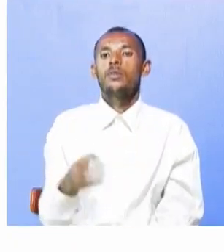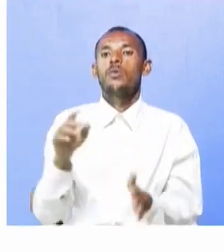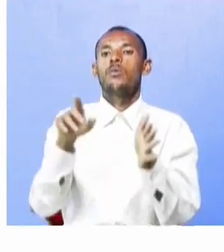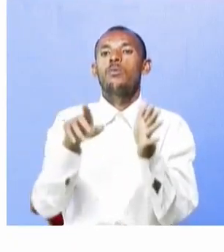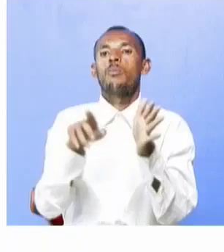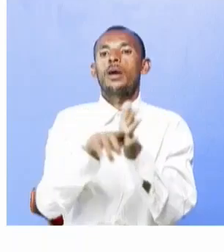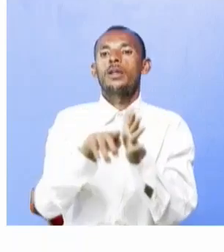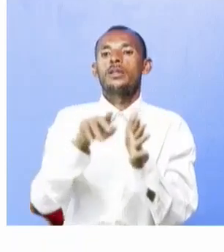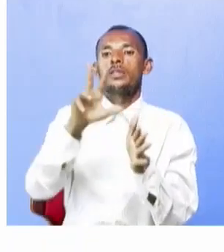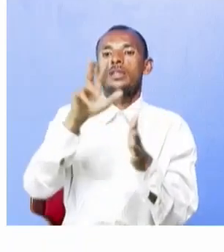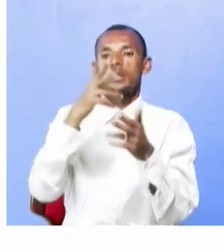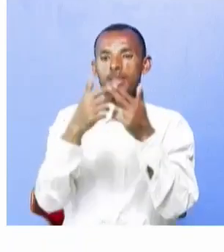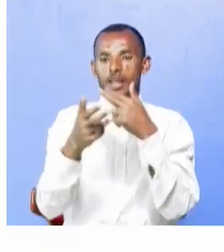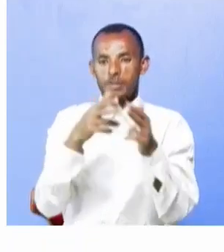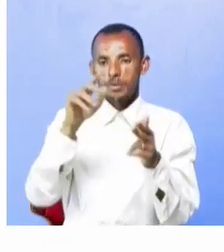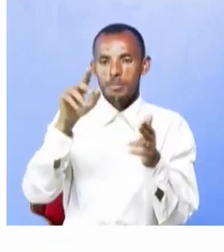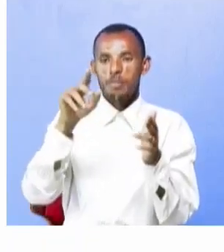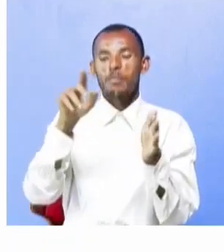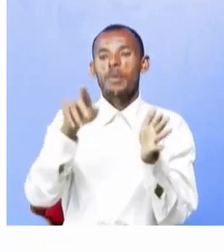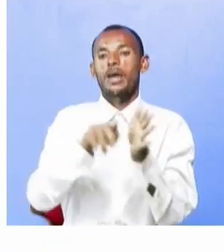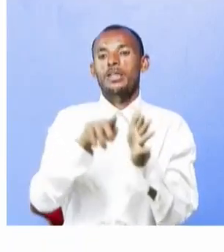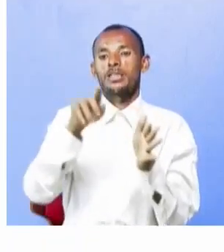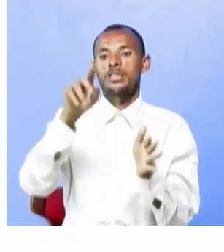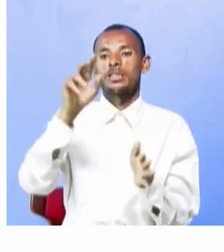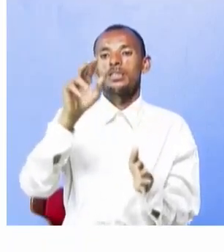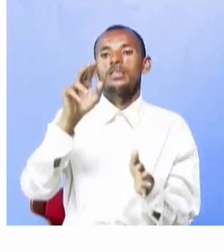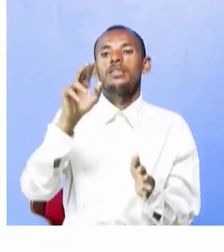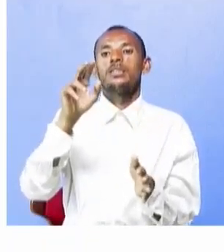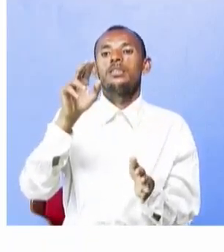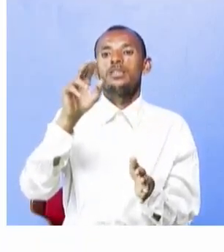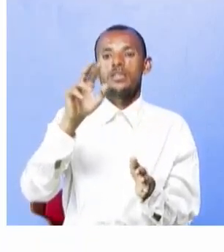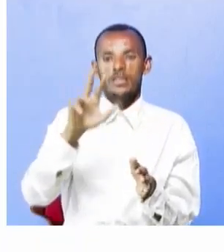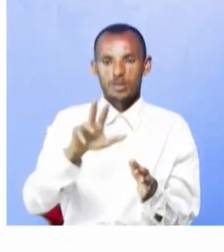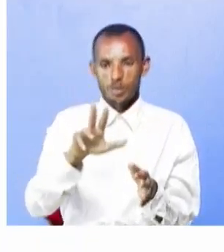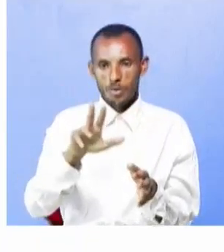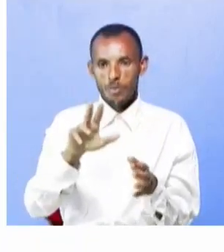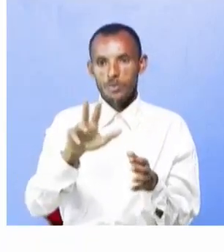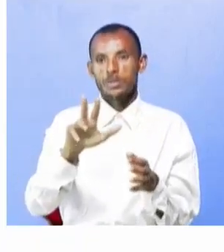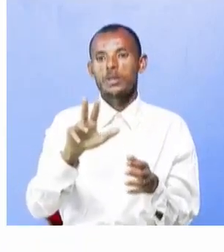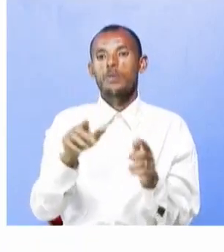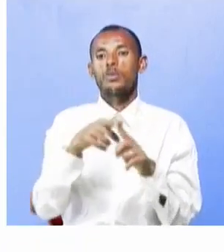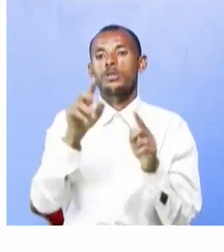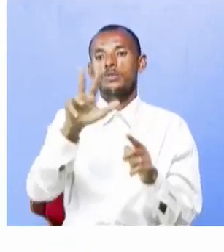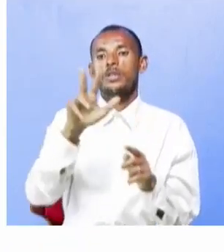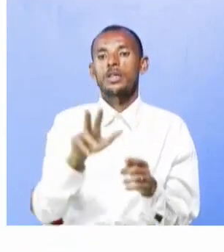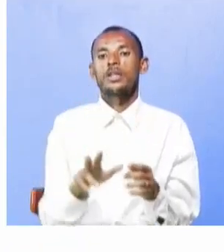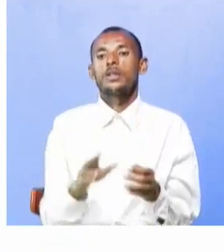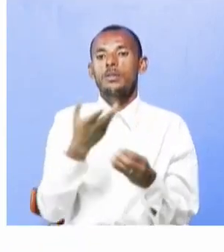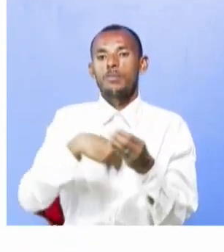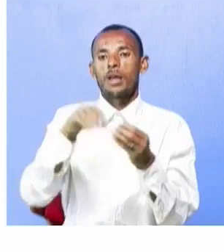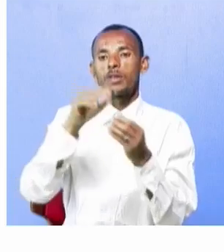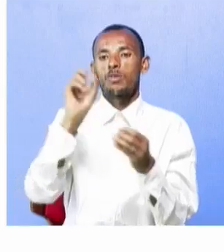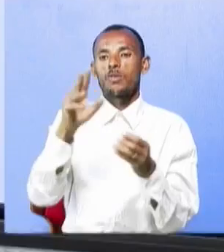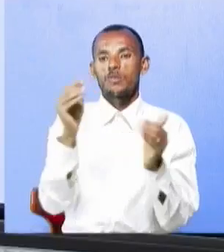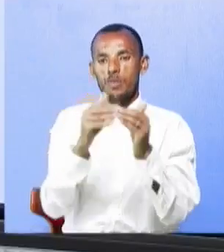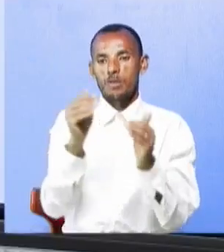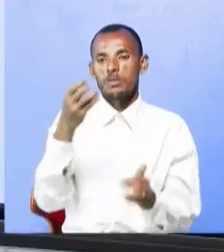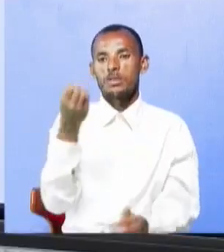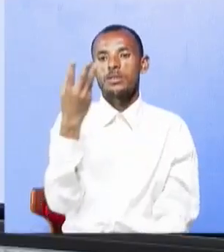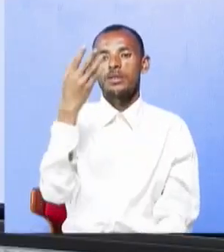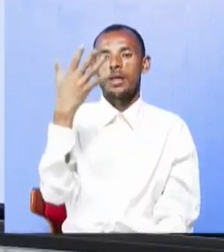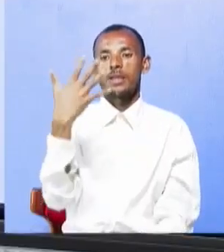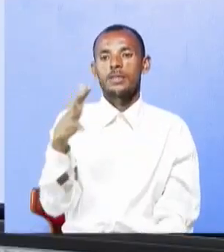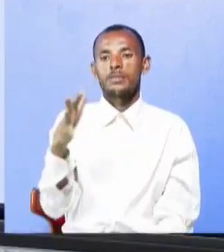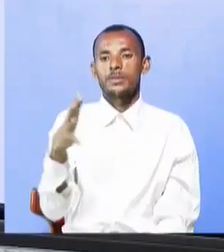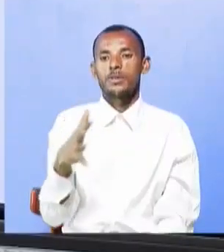minus 3 times minus 1, which is positive 3, plus 12, the result becomes 15. Okay,